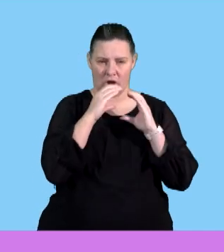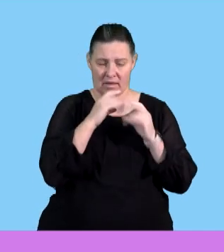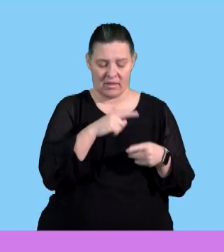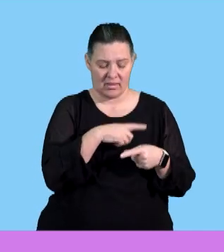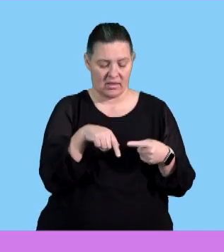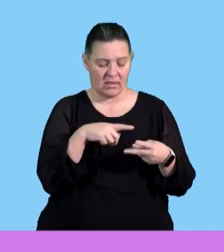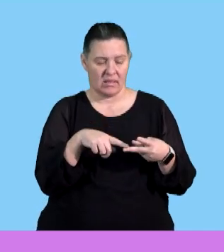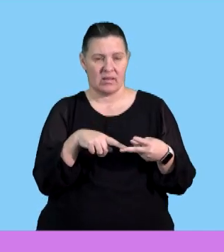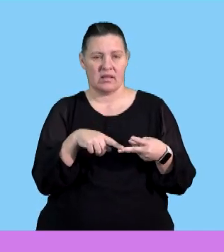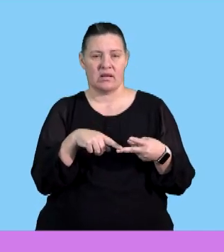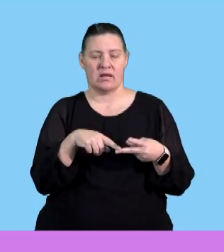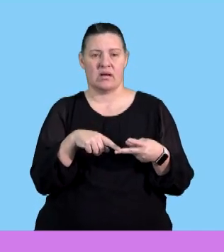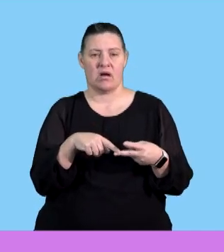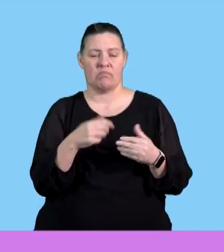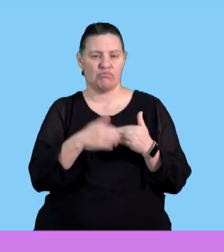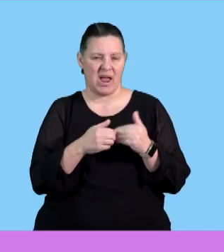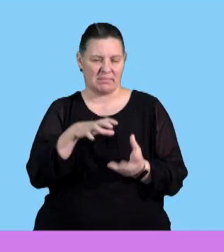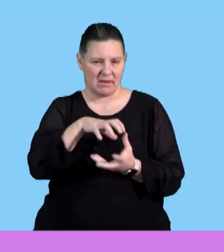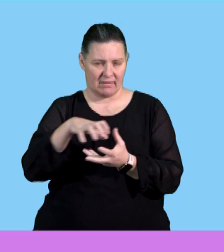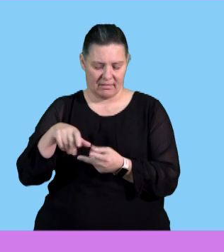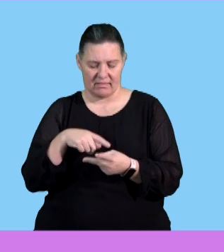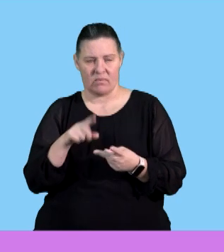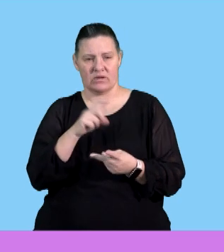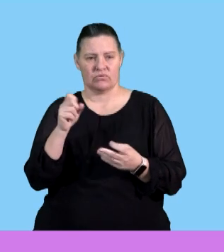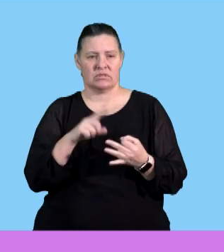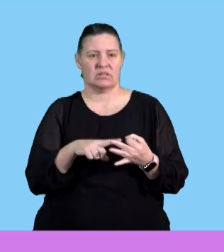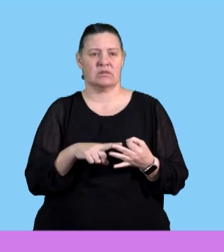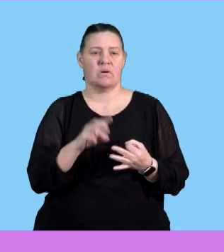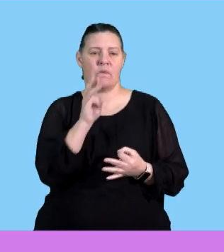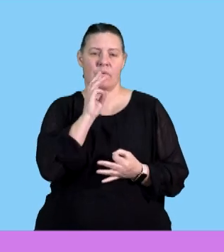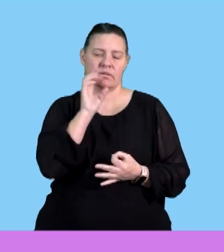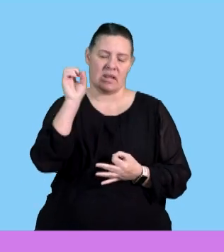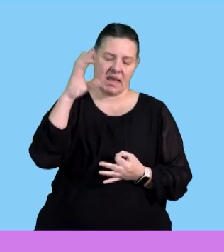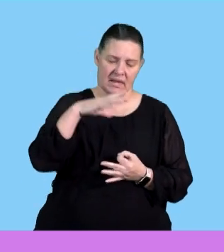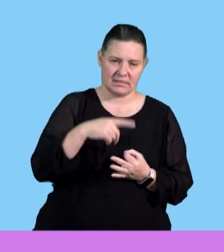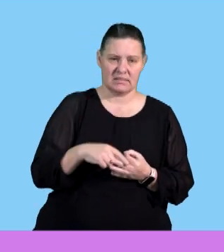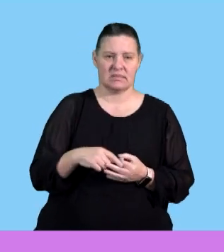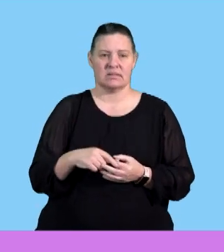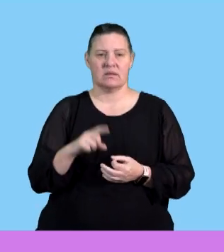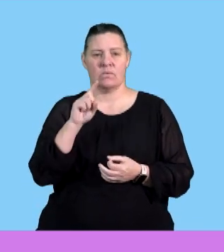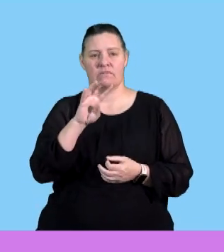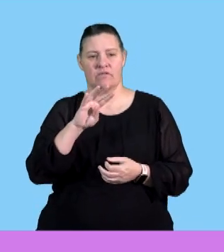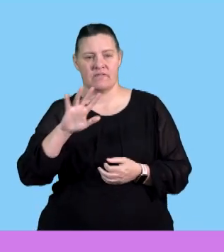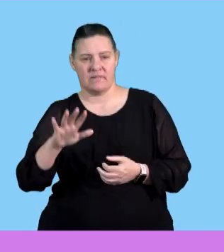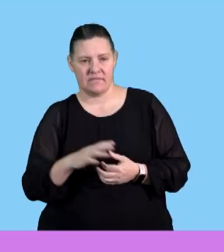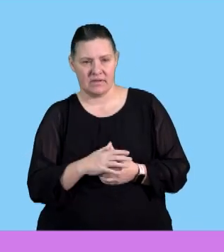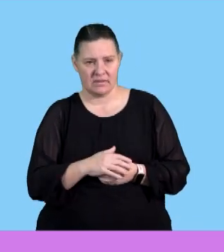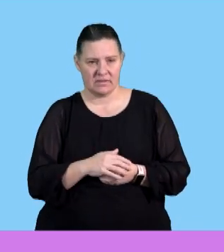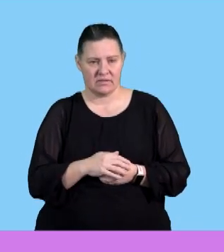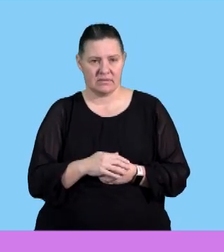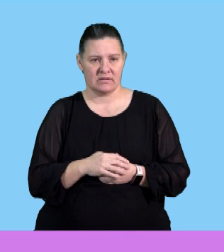burgers. She's got buns for 100 Rand, lights and water or utilities